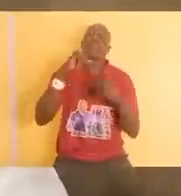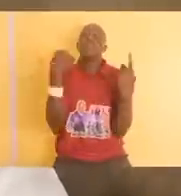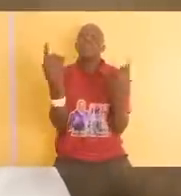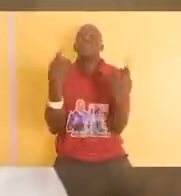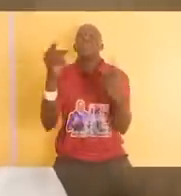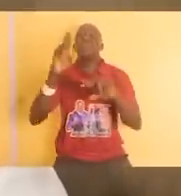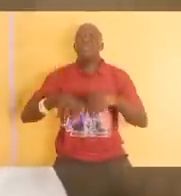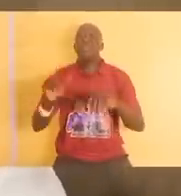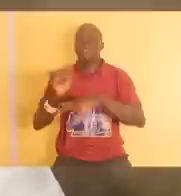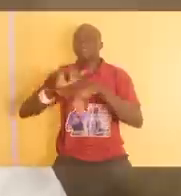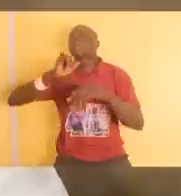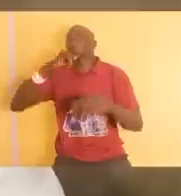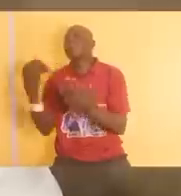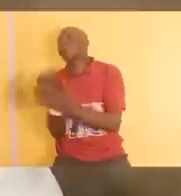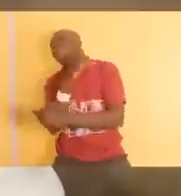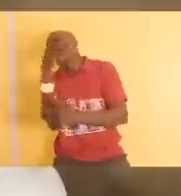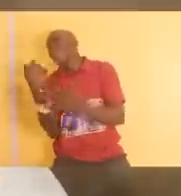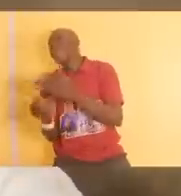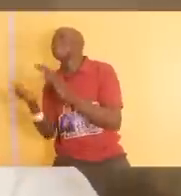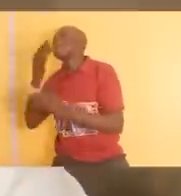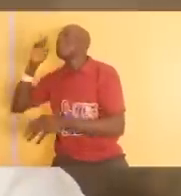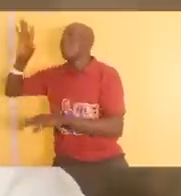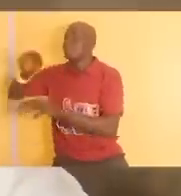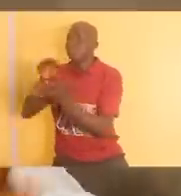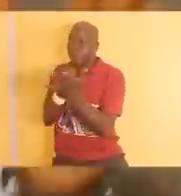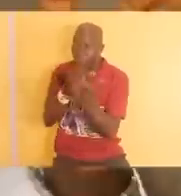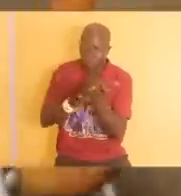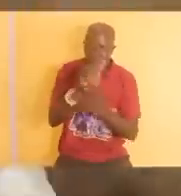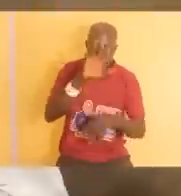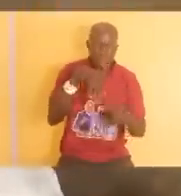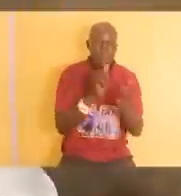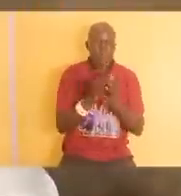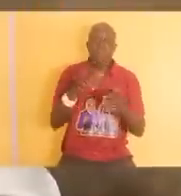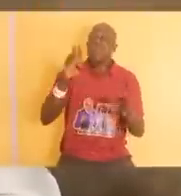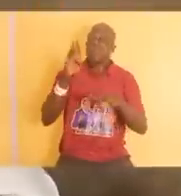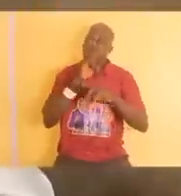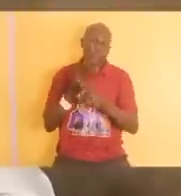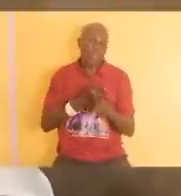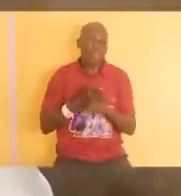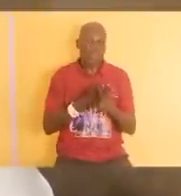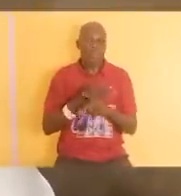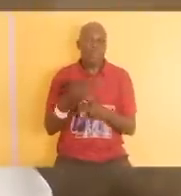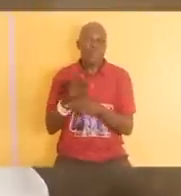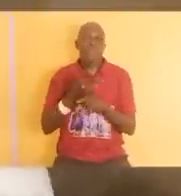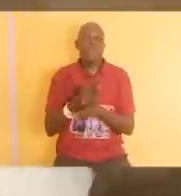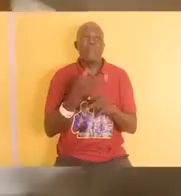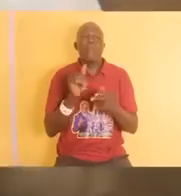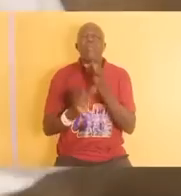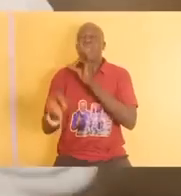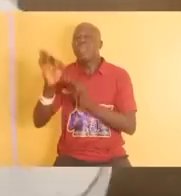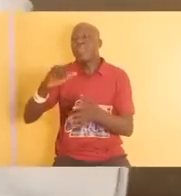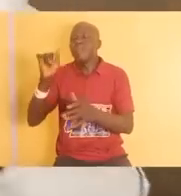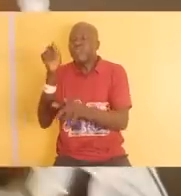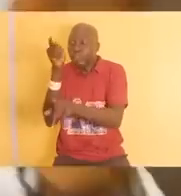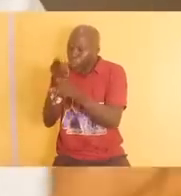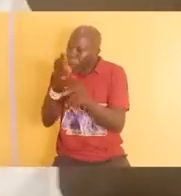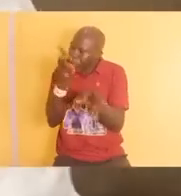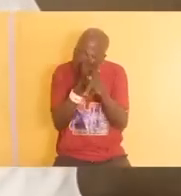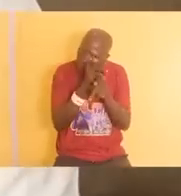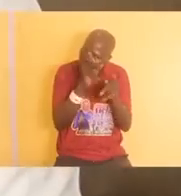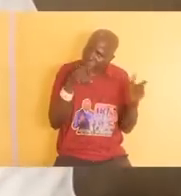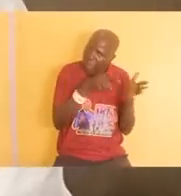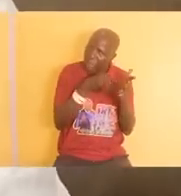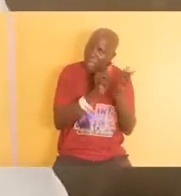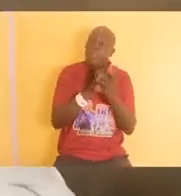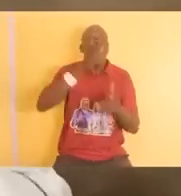sit down in the Lord. Awon elega in the seat of his comfort. Sora fun ele, be careful for sora fun ele, be careful for ko ba le pa nkan imo